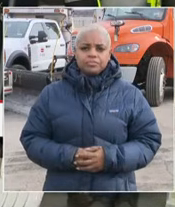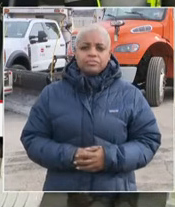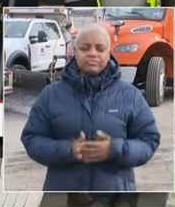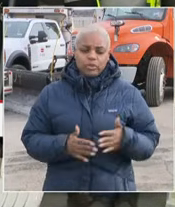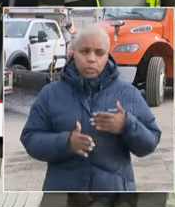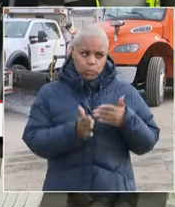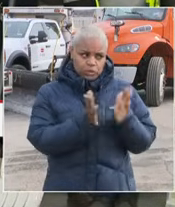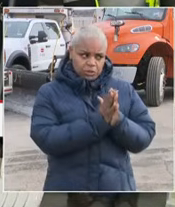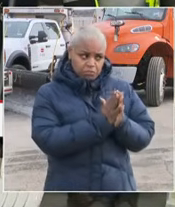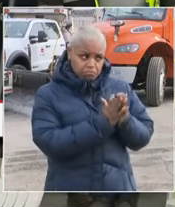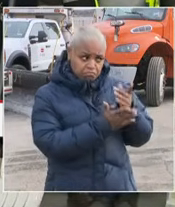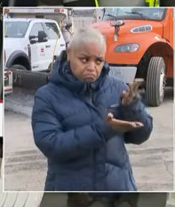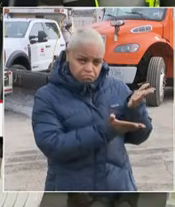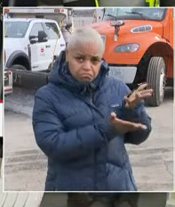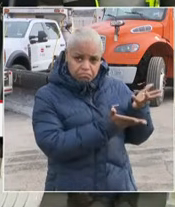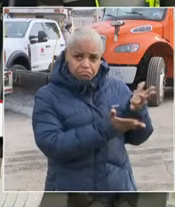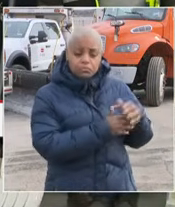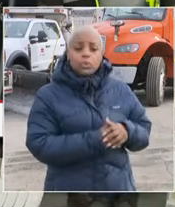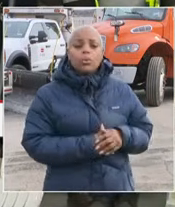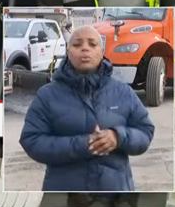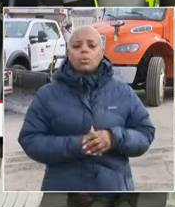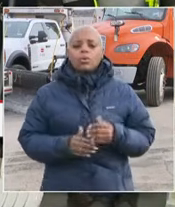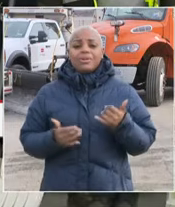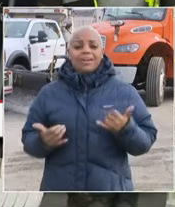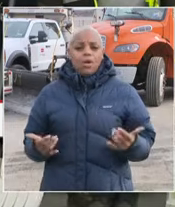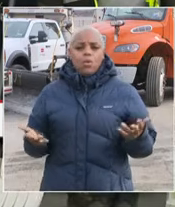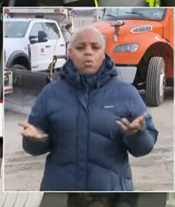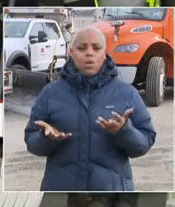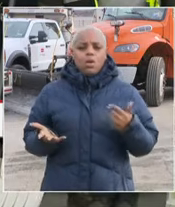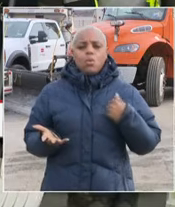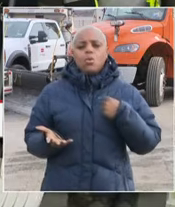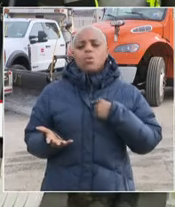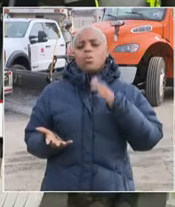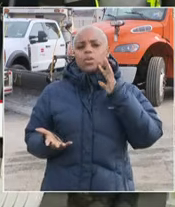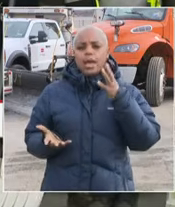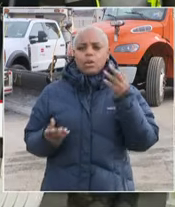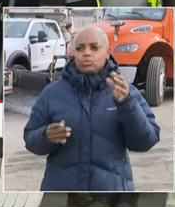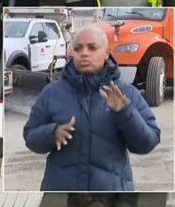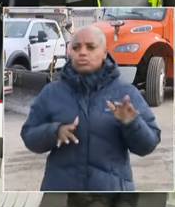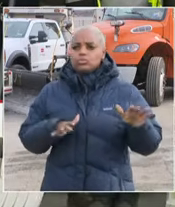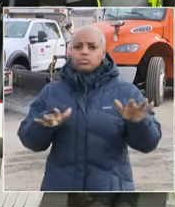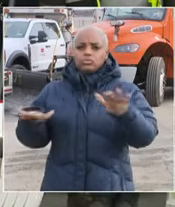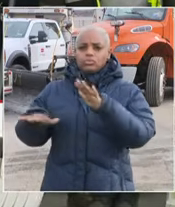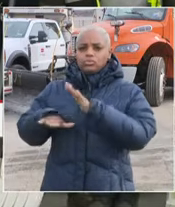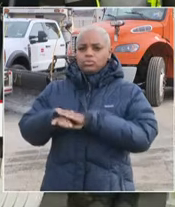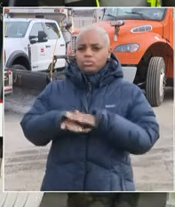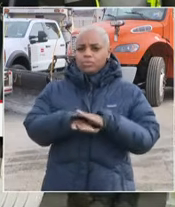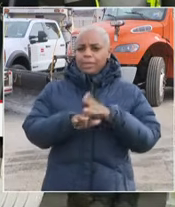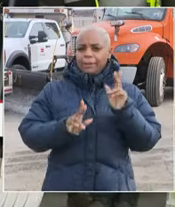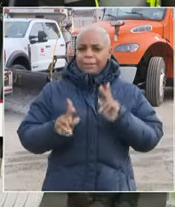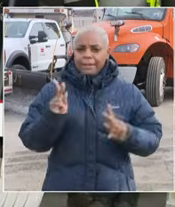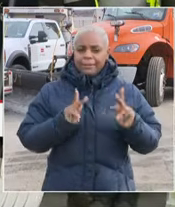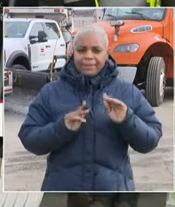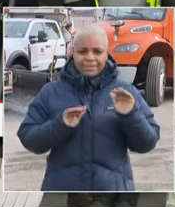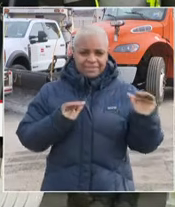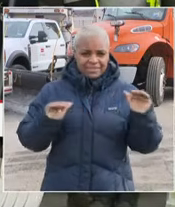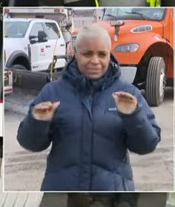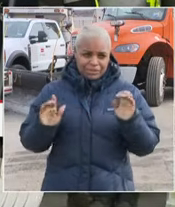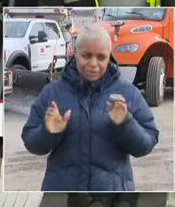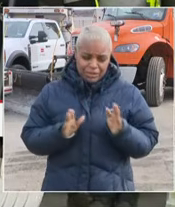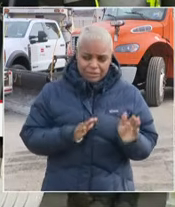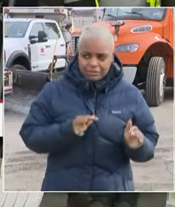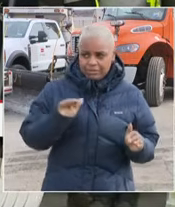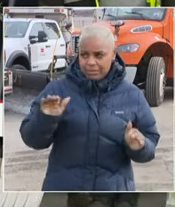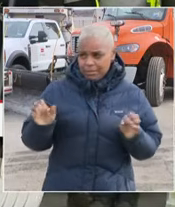out today to spread the word to the public to get prepared and be prepared. We